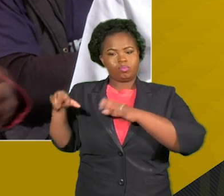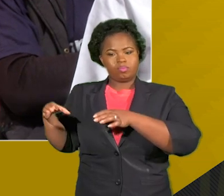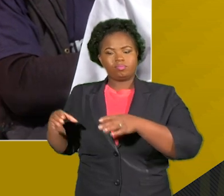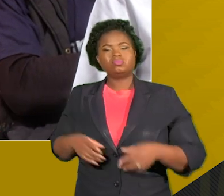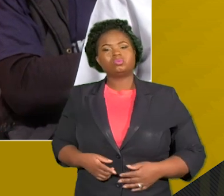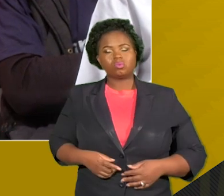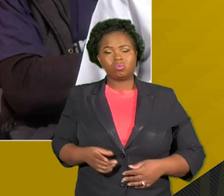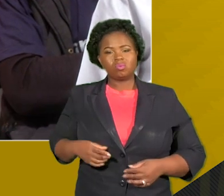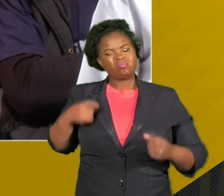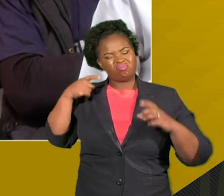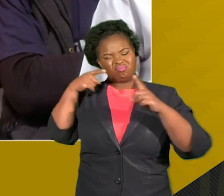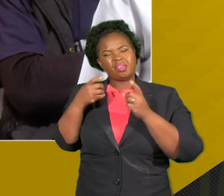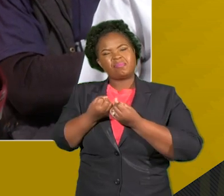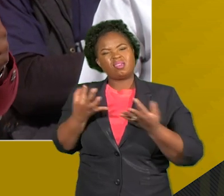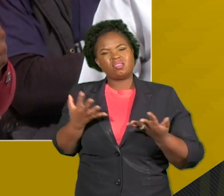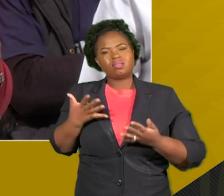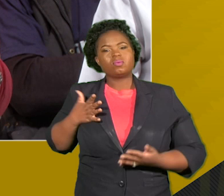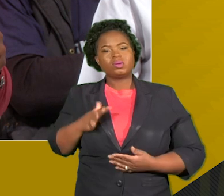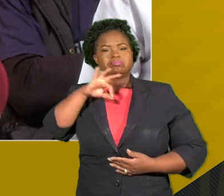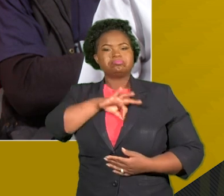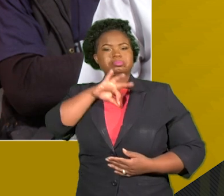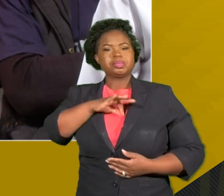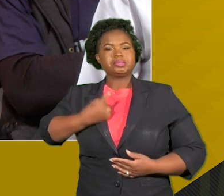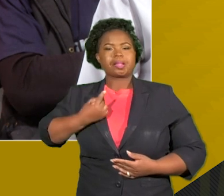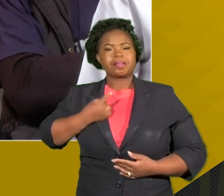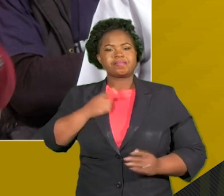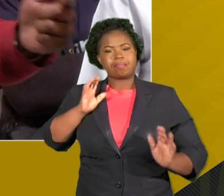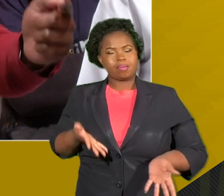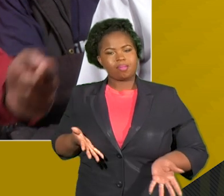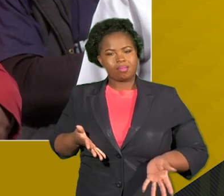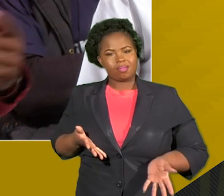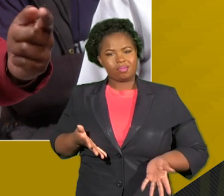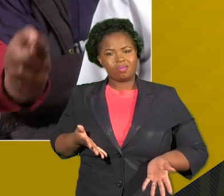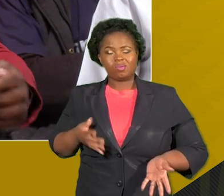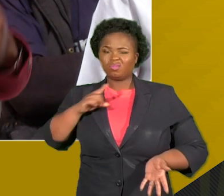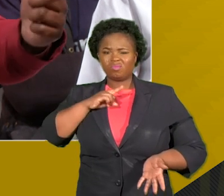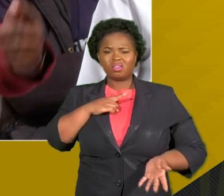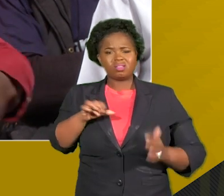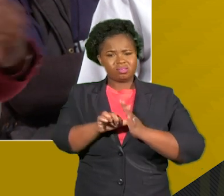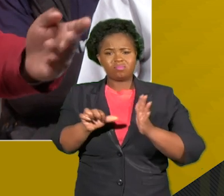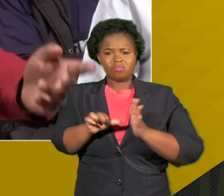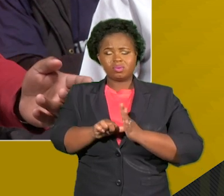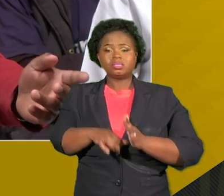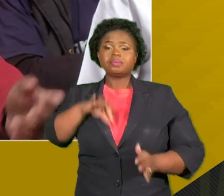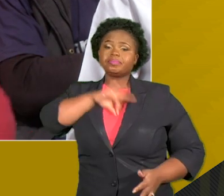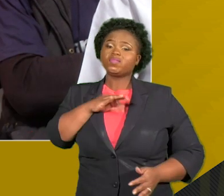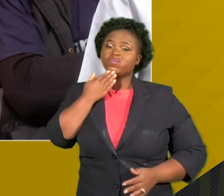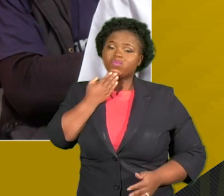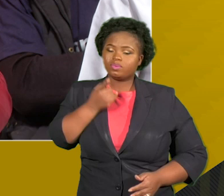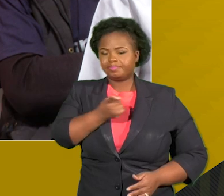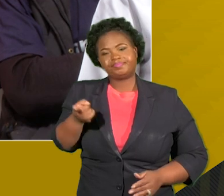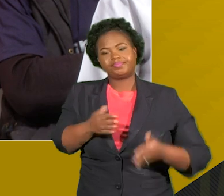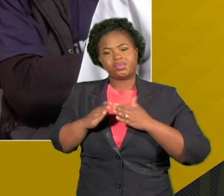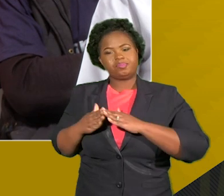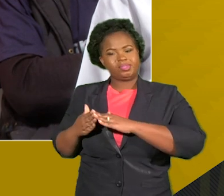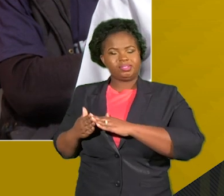suke sifuna ukudla thina. Forget ukuthi uma uyicala uyicalela abantu ukuthi ubenefit the charity or the community. So what